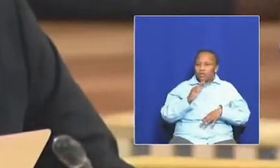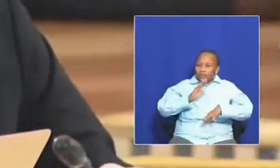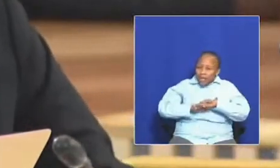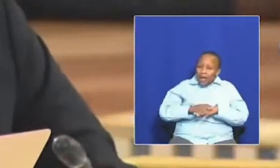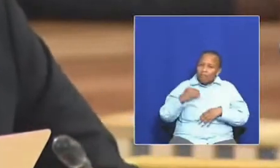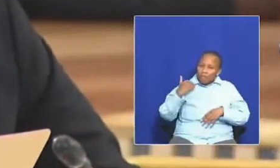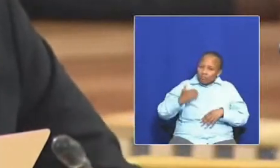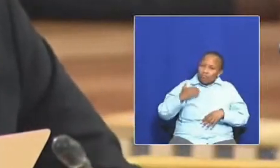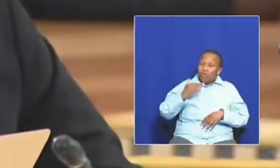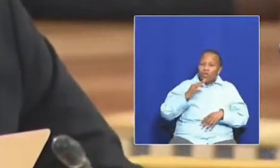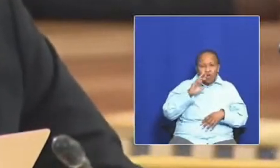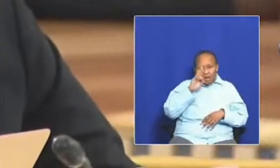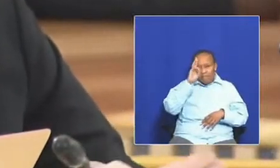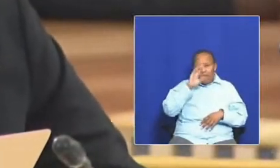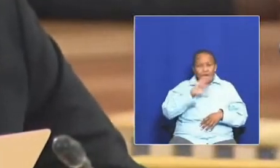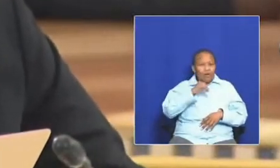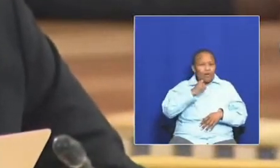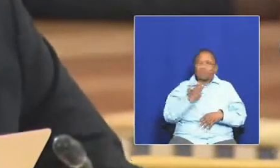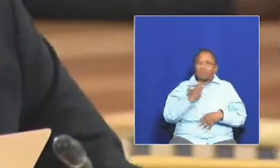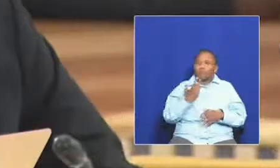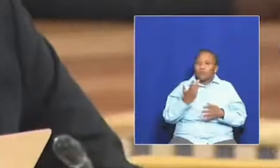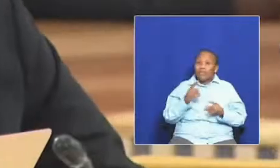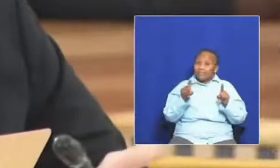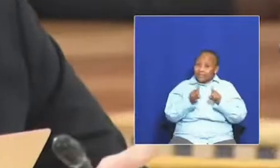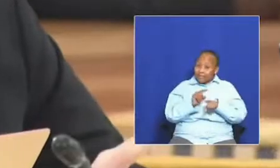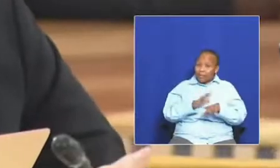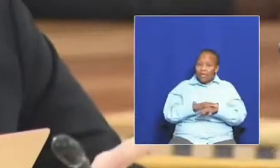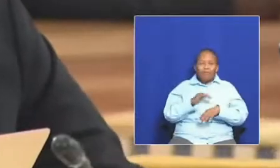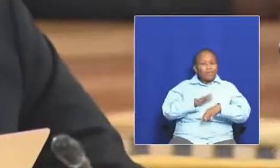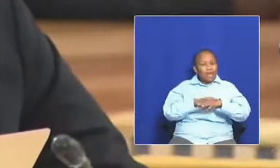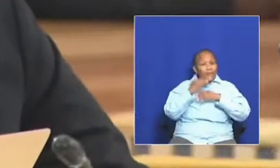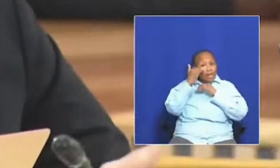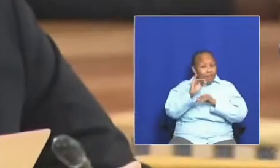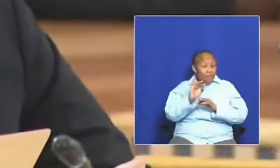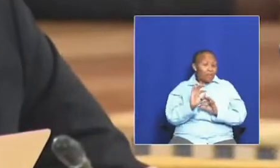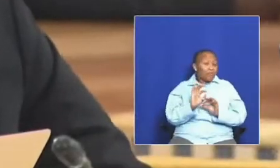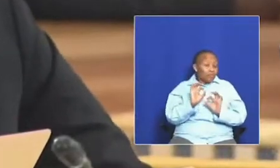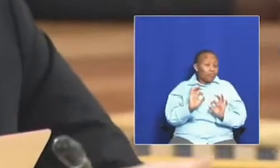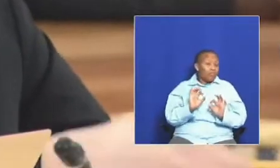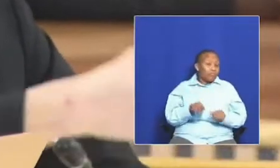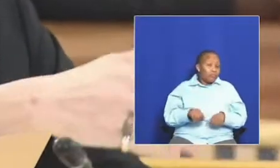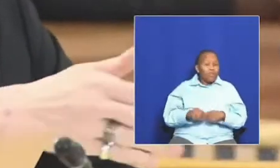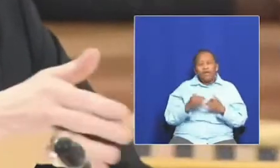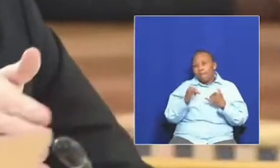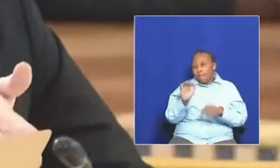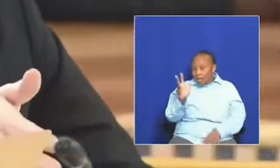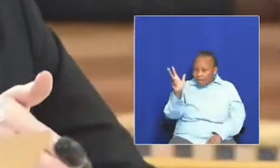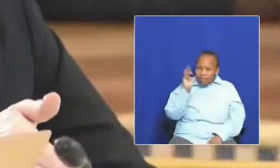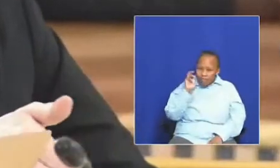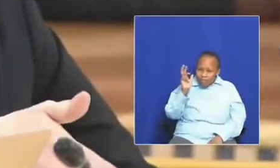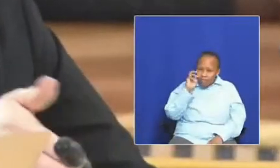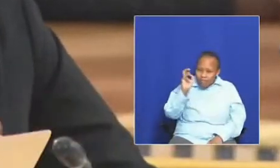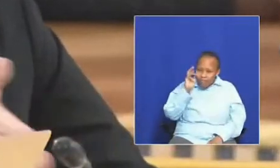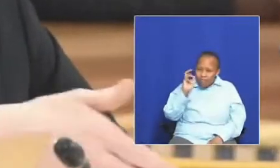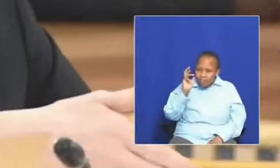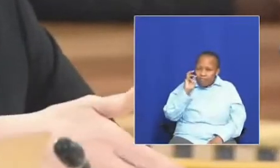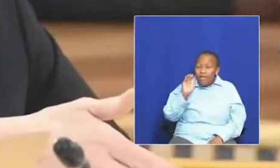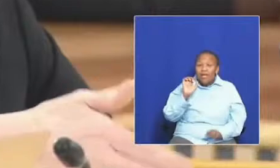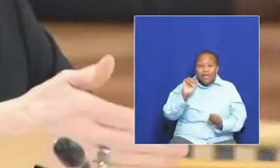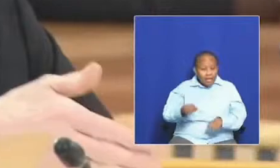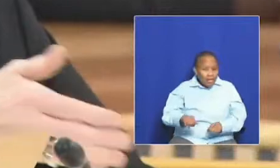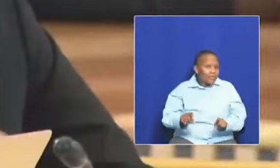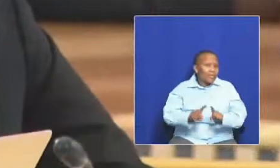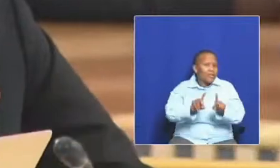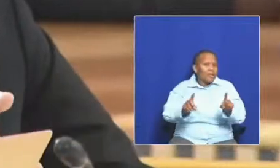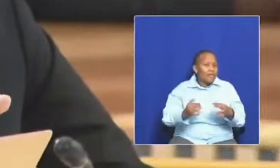your time limits are relevant. I have listened to what she said, and if she says to me, and I will accept it, there is some form of